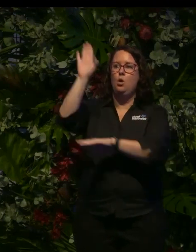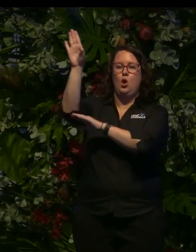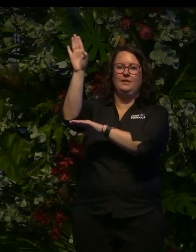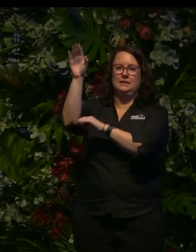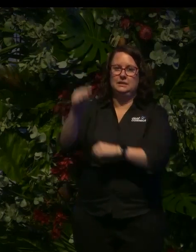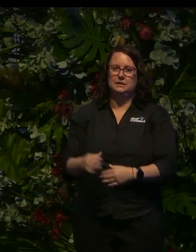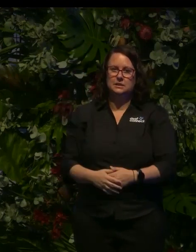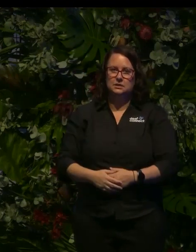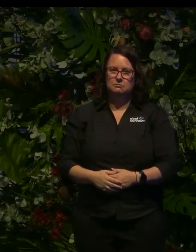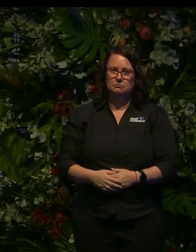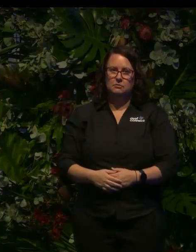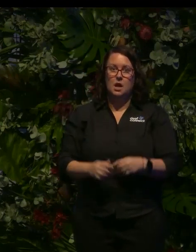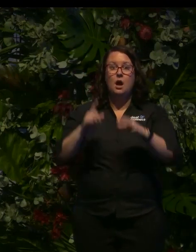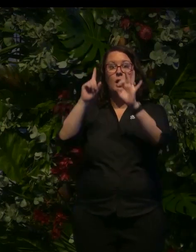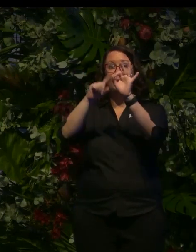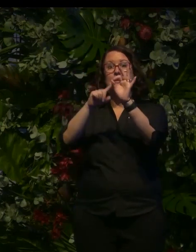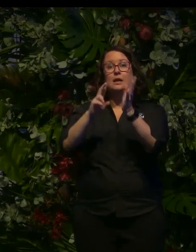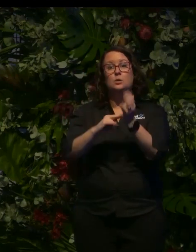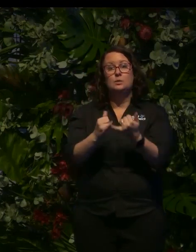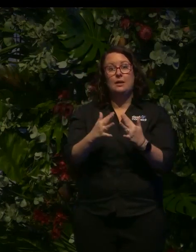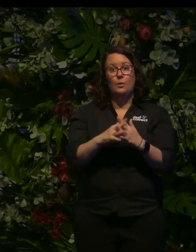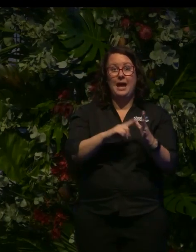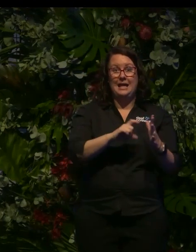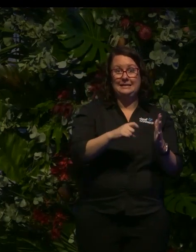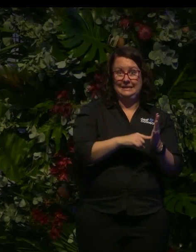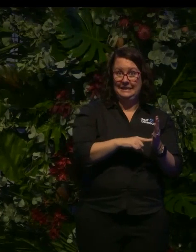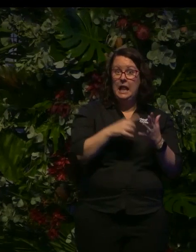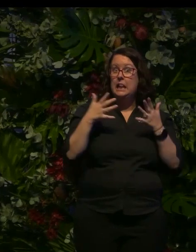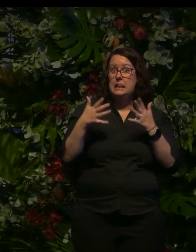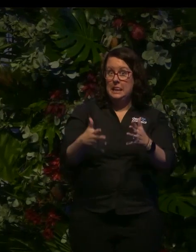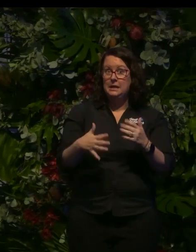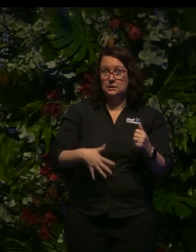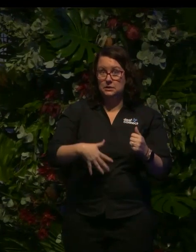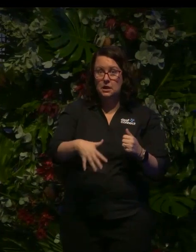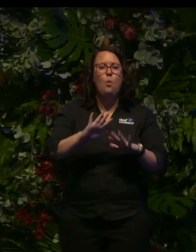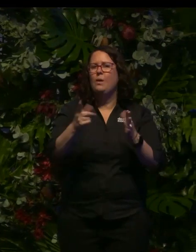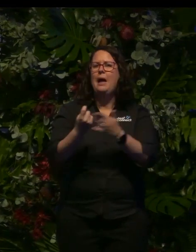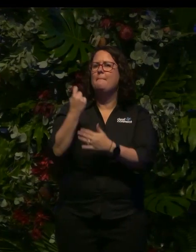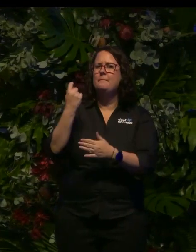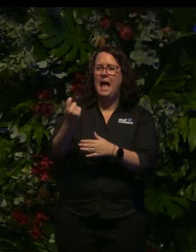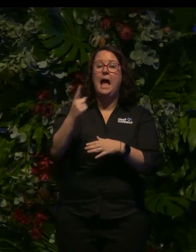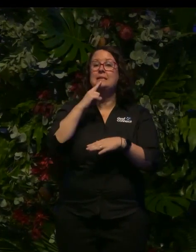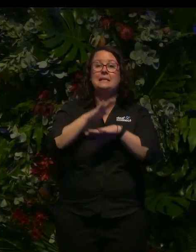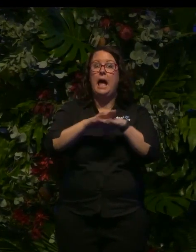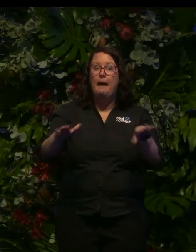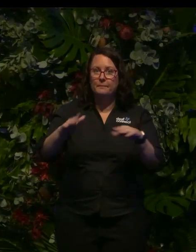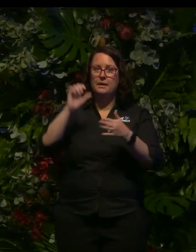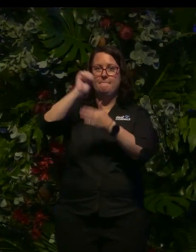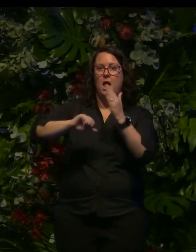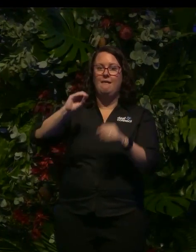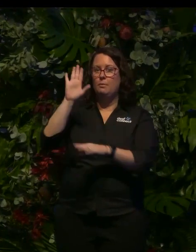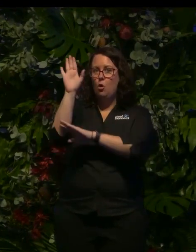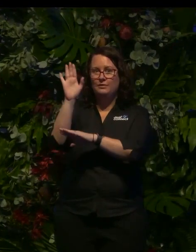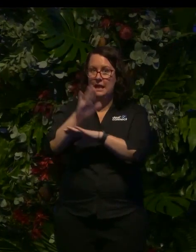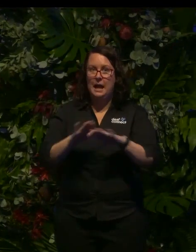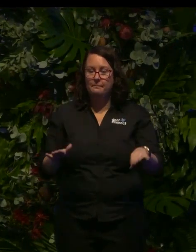3 jurisdictions, Queensland, New South Wales and the ACT, being very clear, don't engage in commercial surrogacy overseas. But that's where the vast